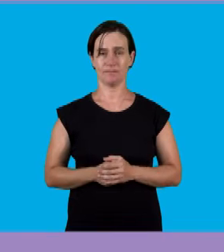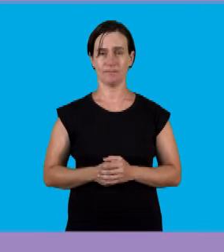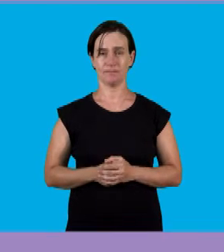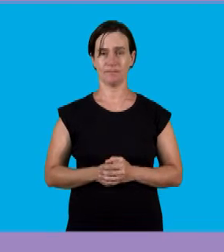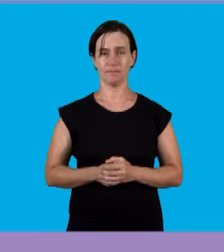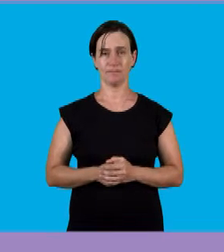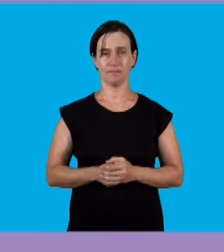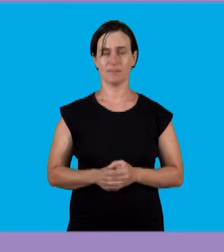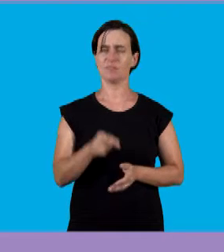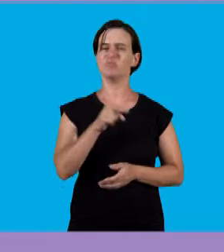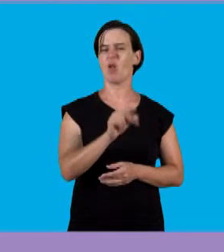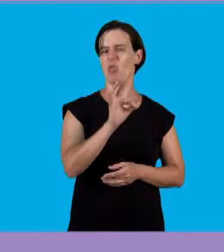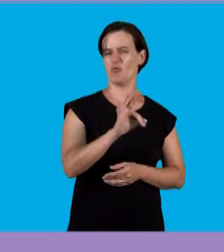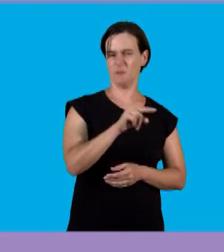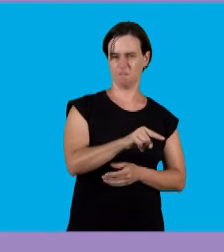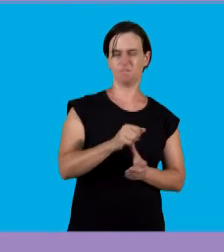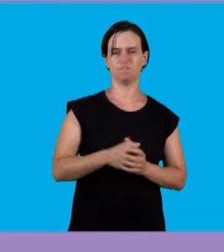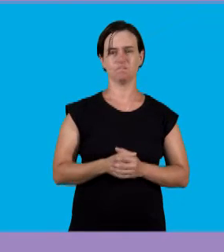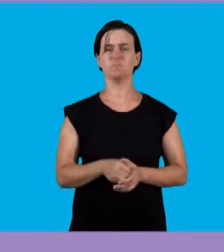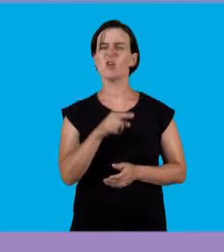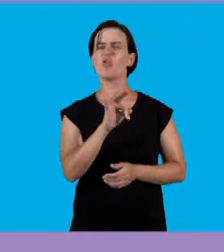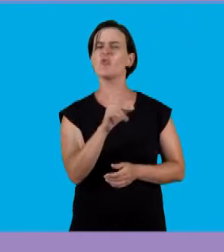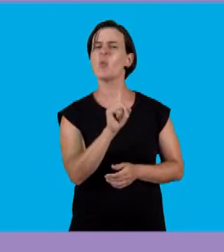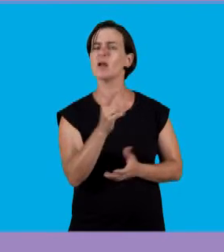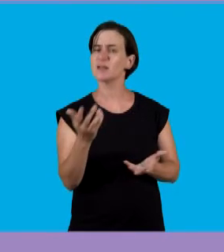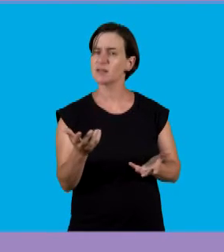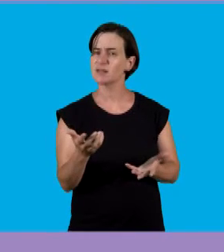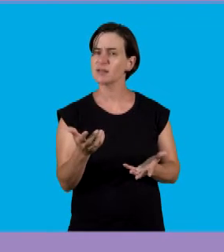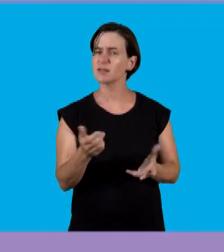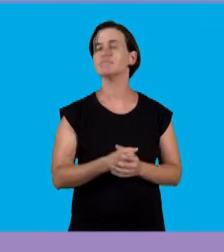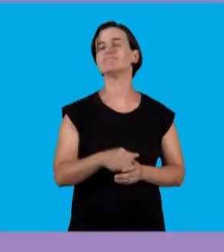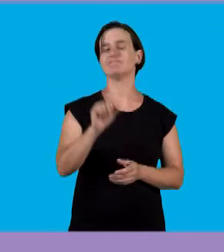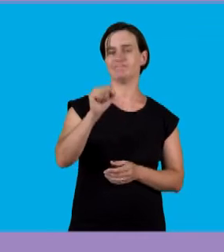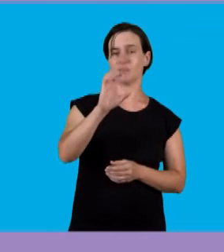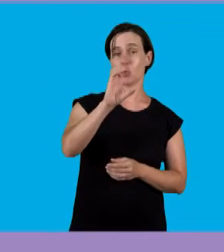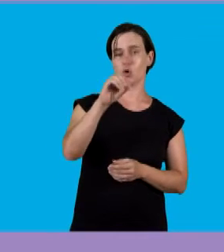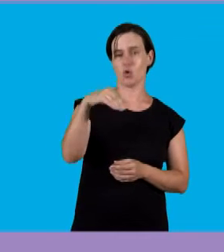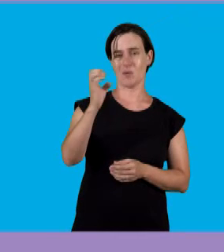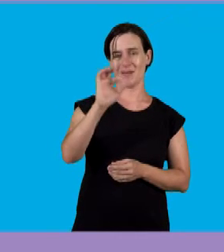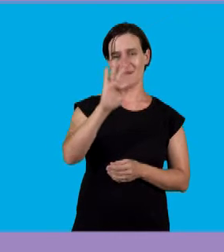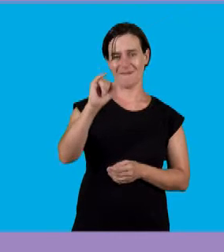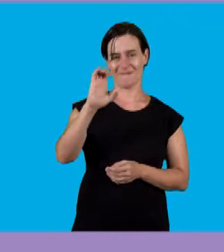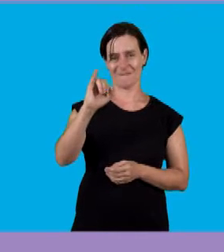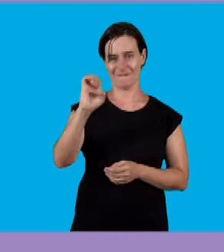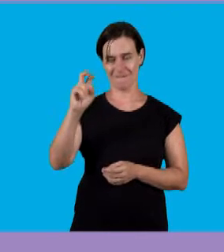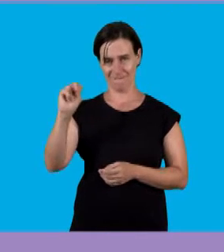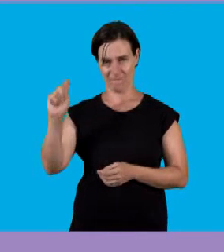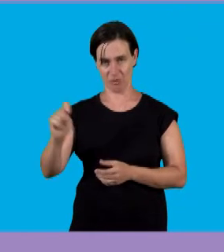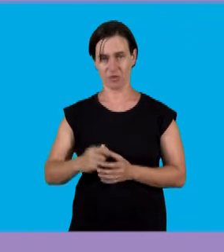is 3x squared. Let's start with the 3. We know that that 3 is, yes, a